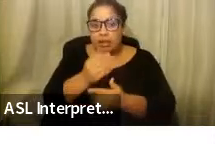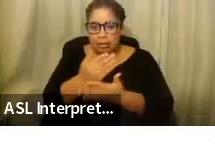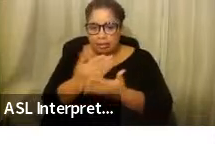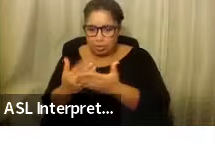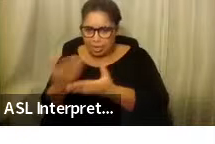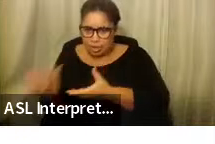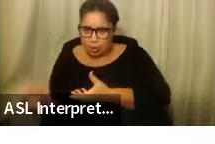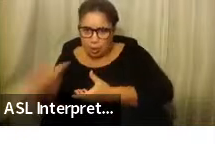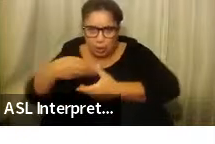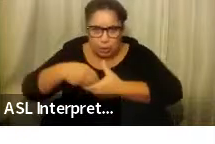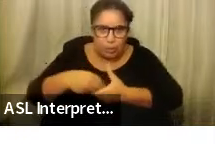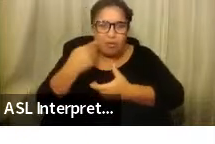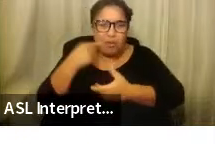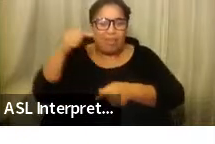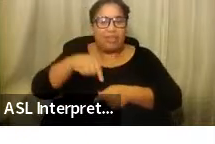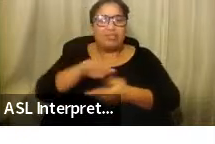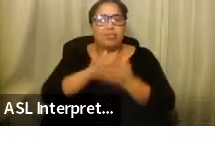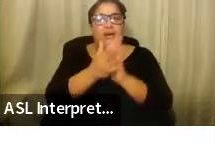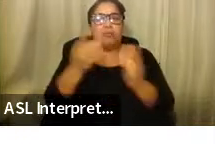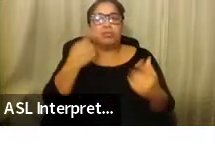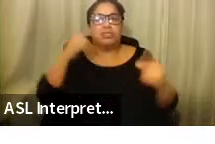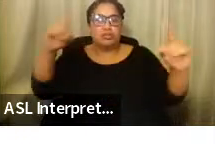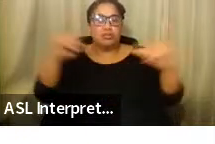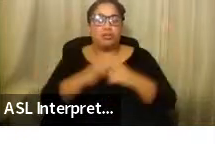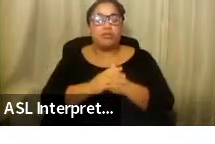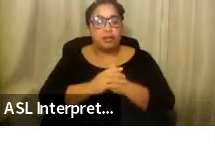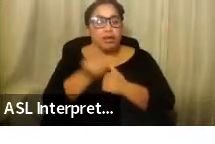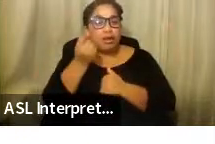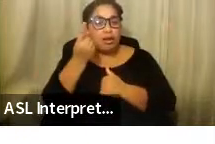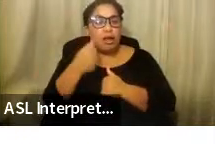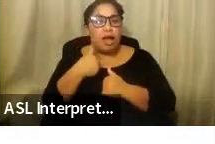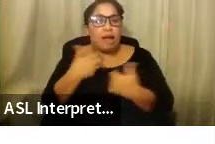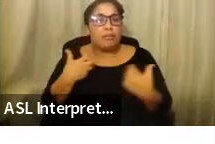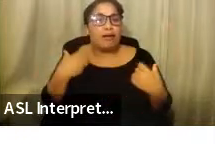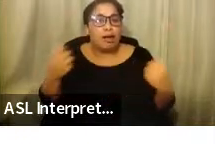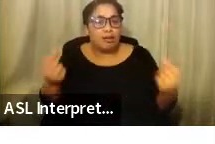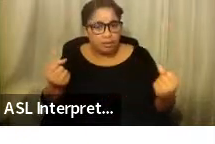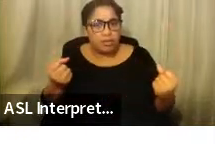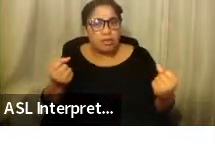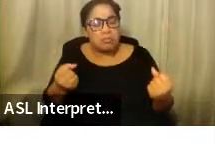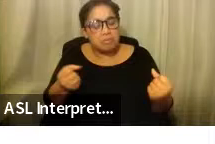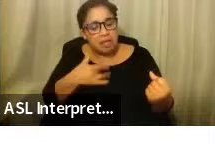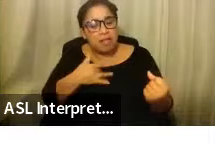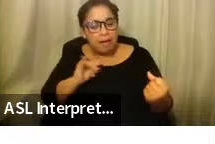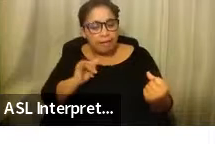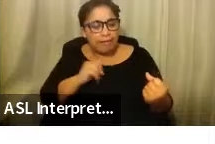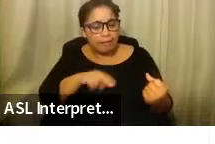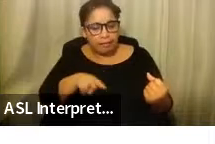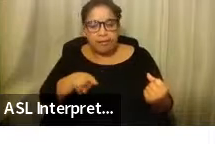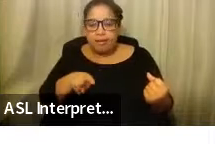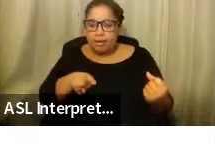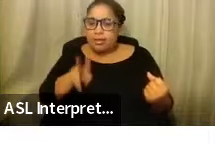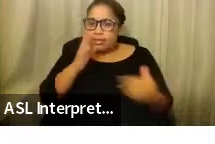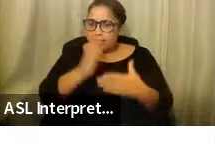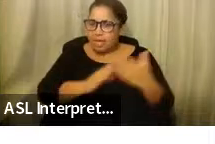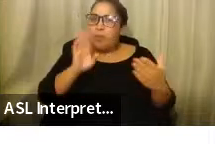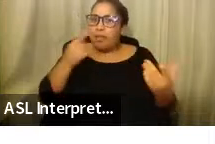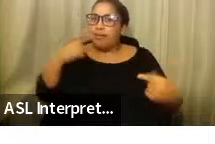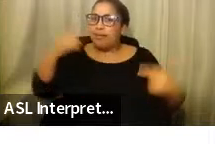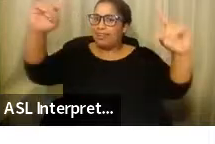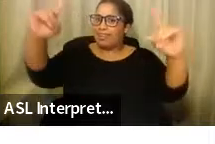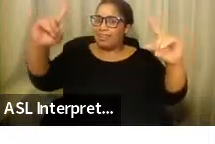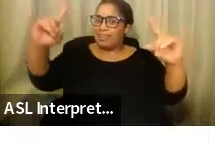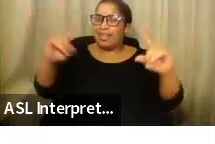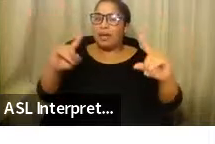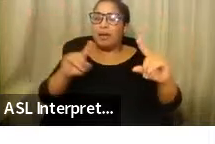successful. So I am confident that we will get some of it accomplished, and it will just be a